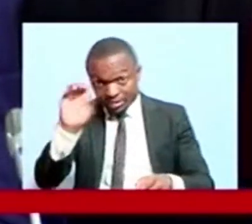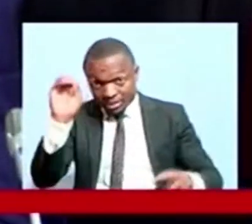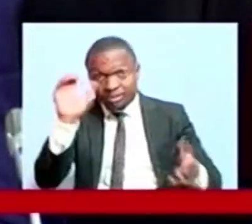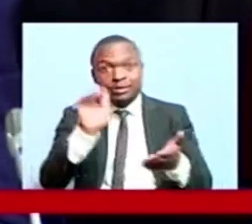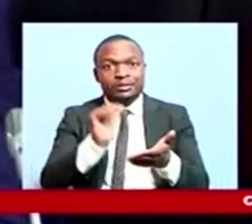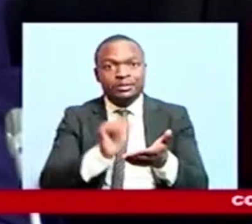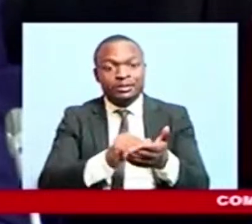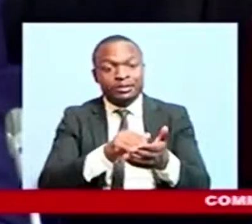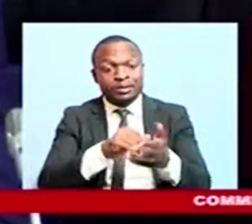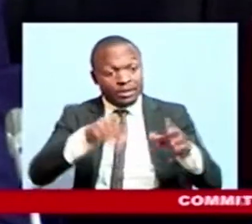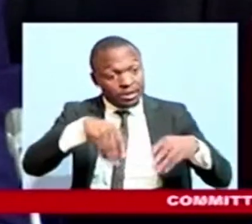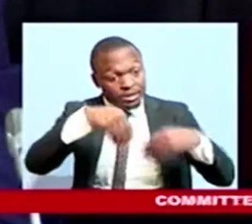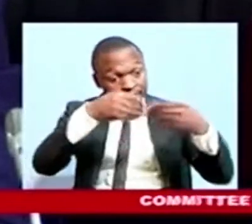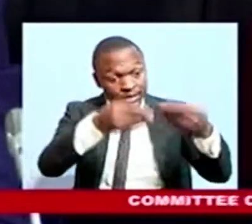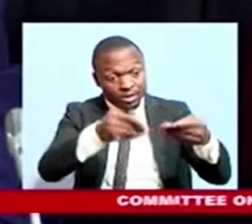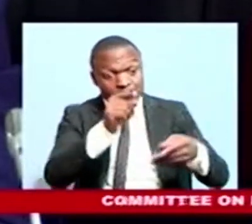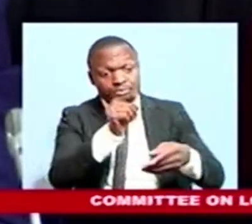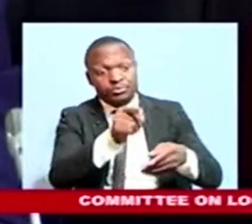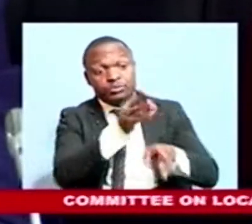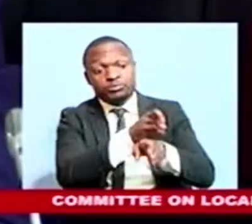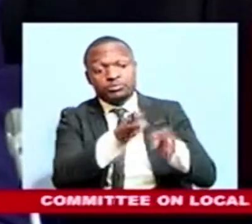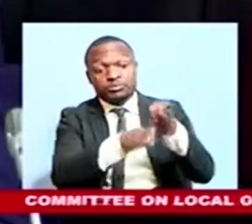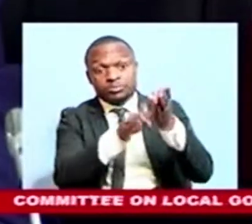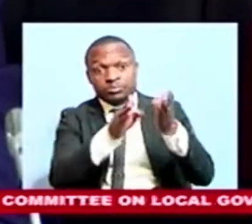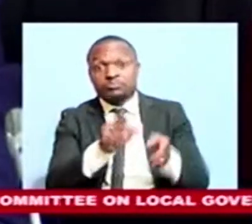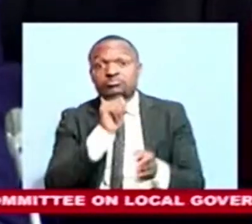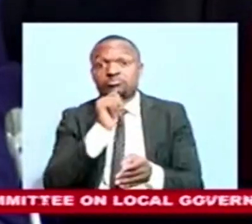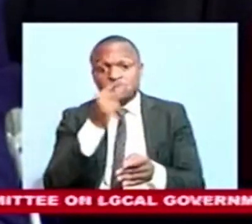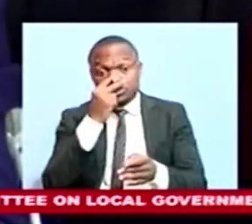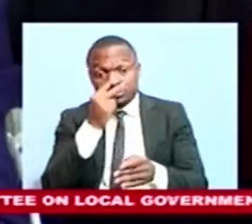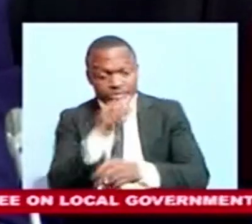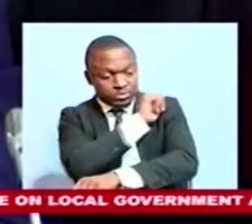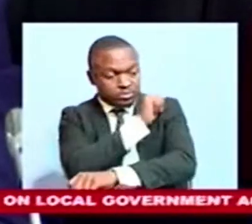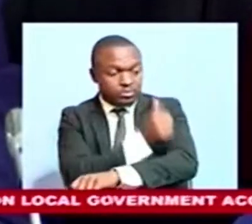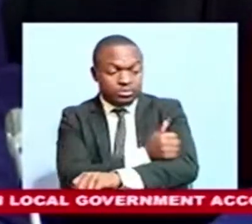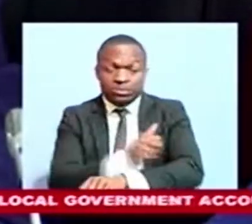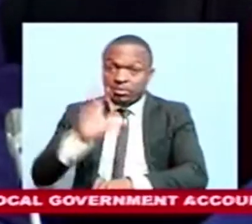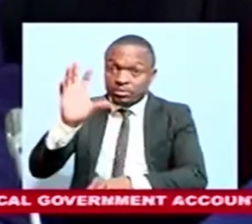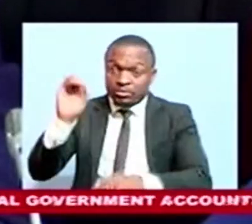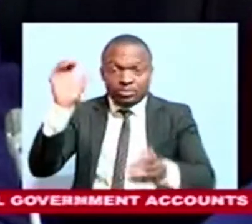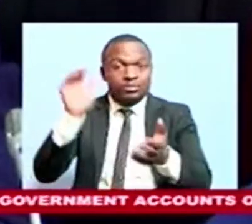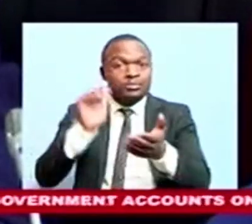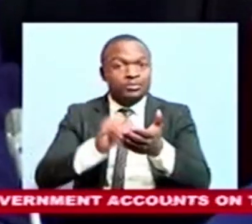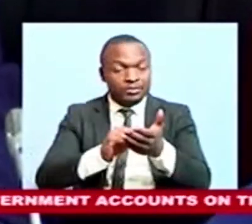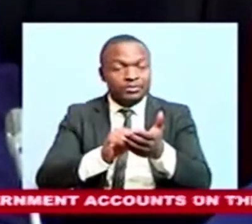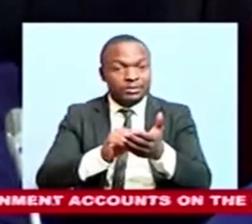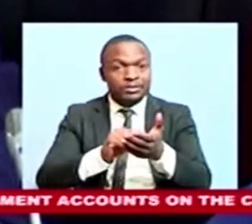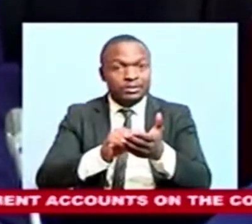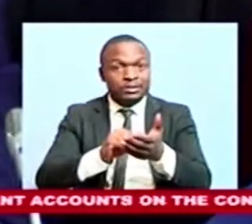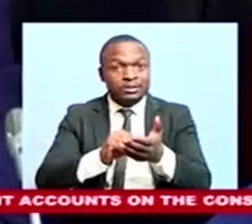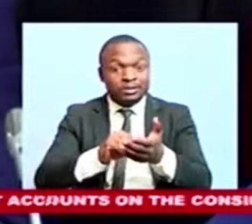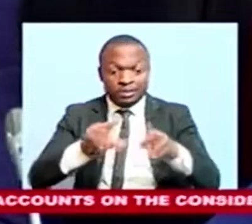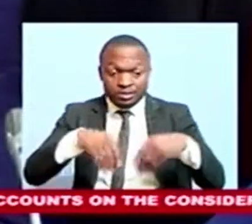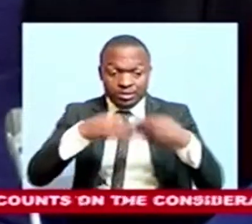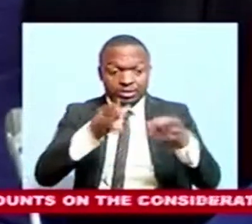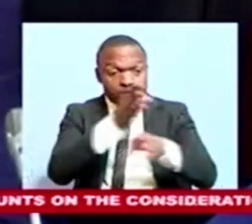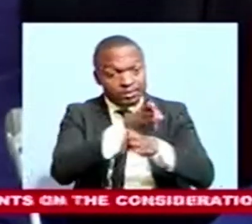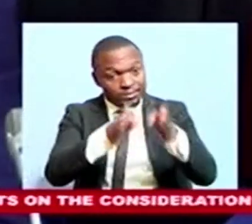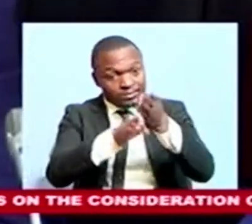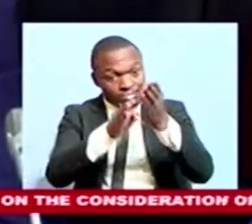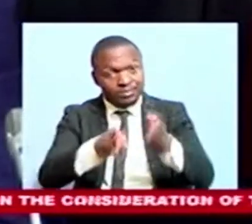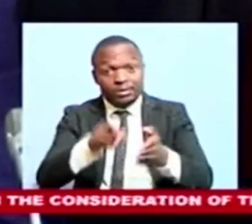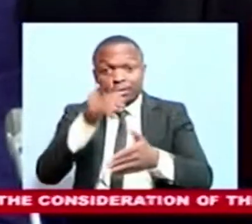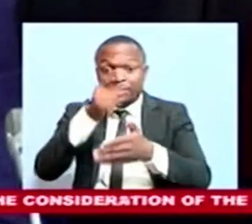50,000 that you gave to the contractor, I'm not looking at the authority, that 50,000 that you gave to the contractor,